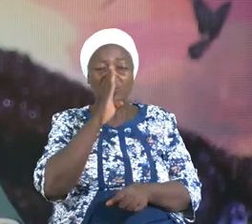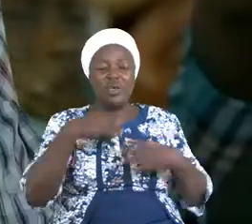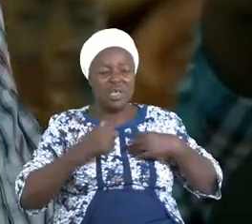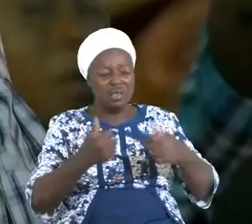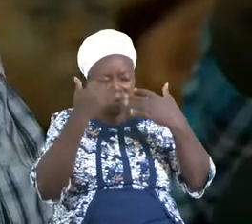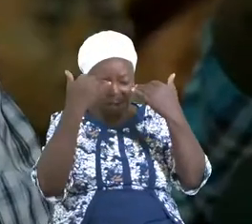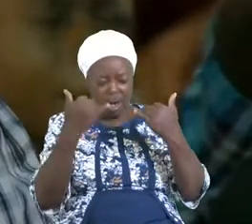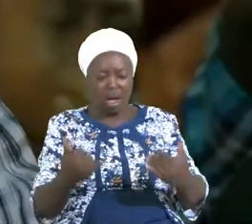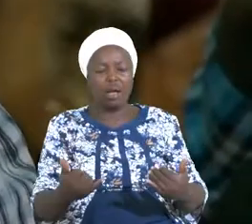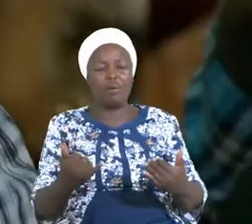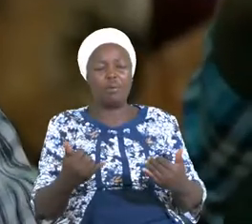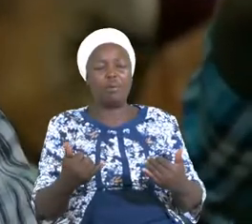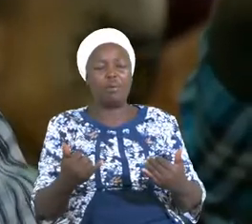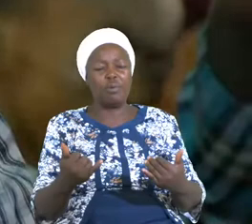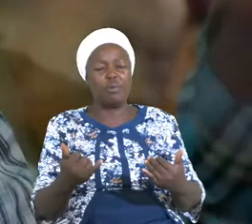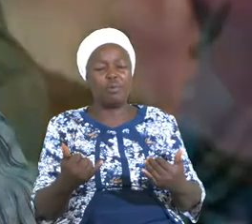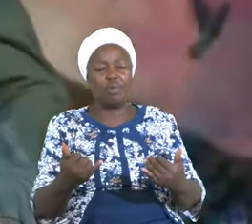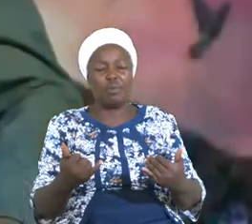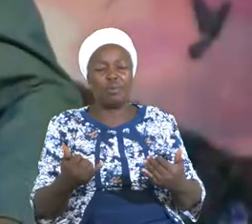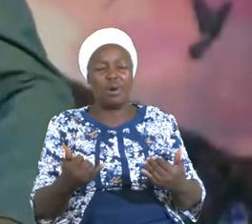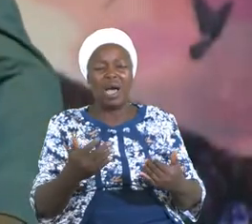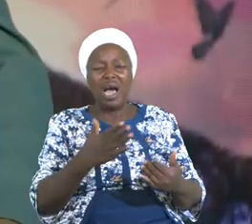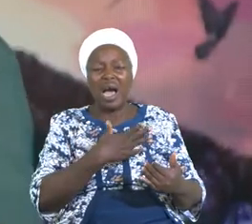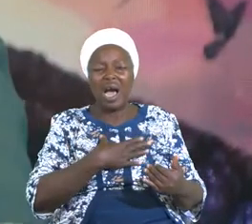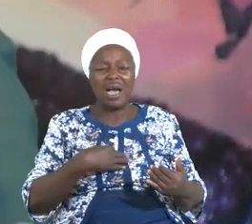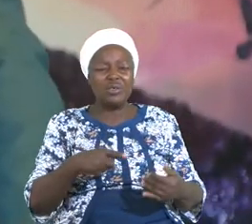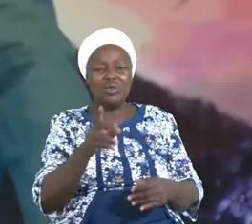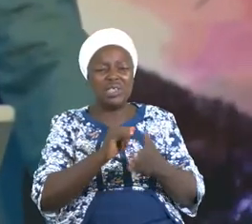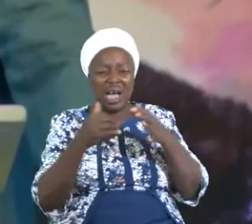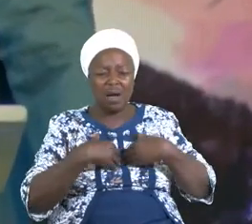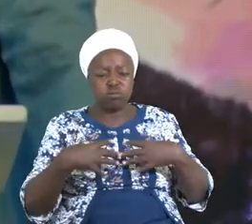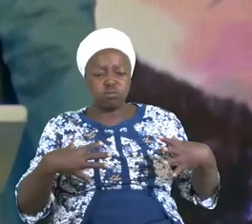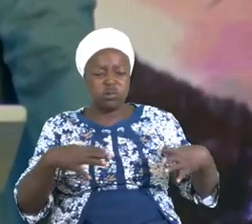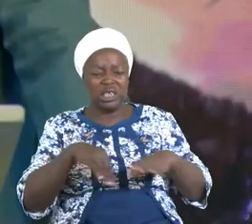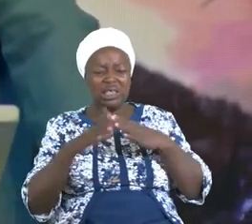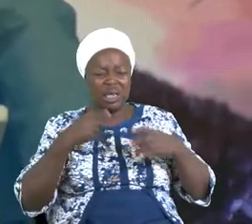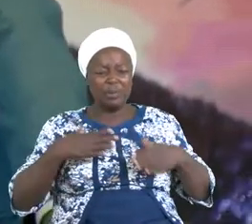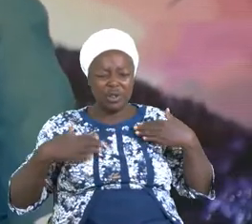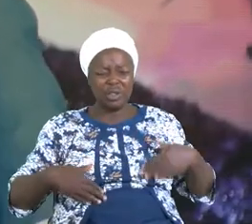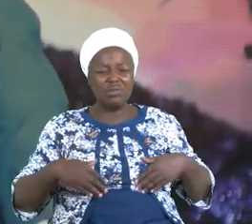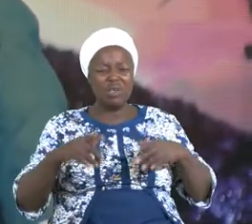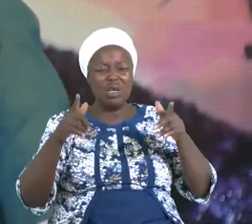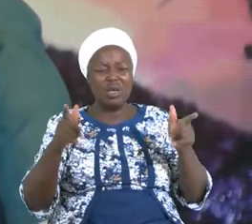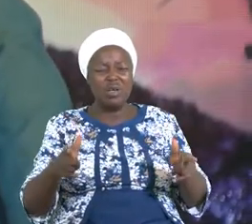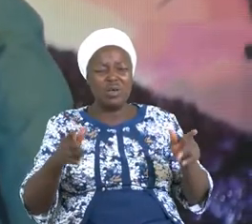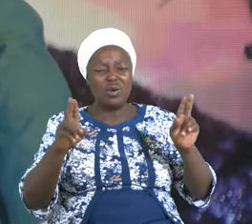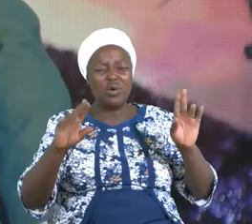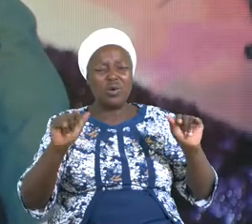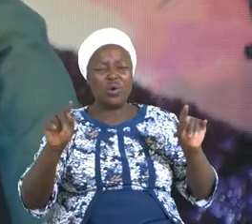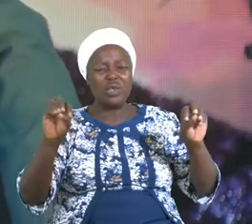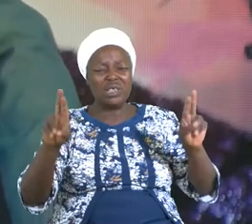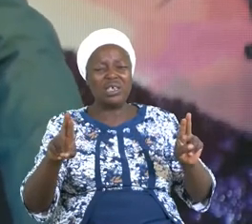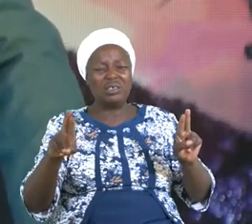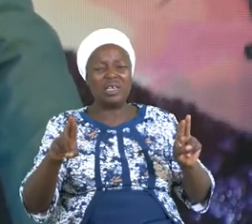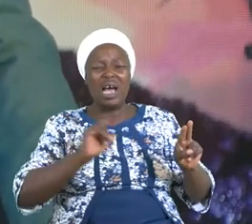now. Yeah. And those who have any swelling in their body, goiter, that goiter, I command you,